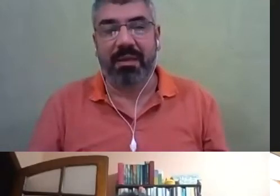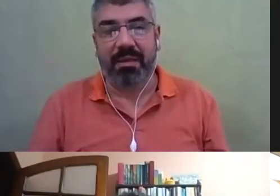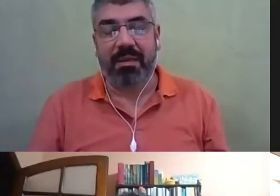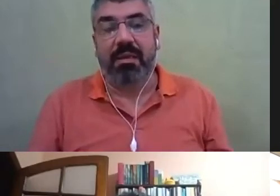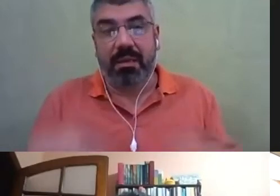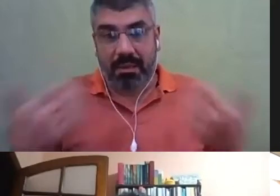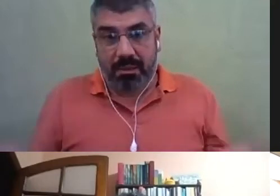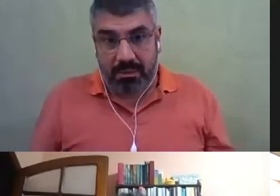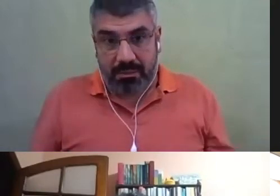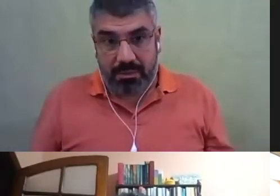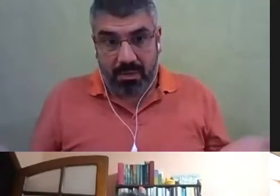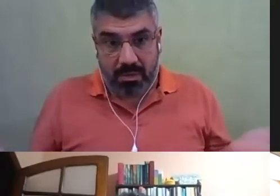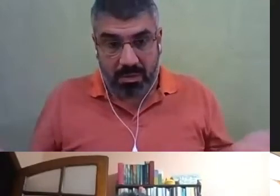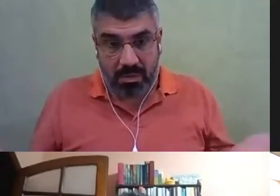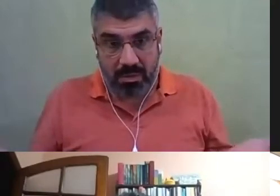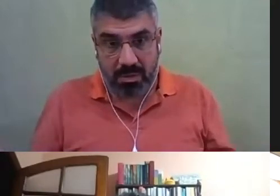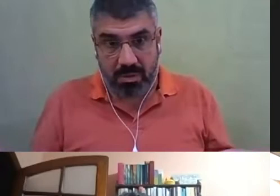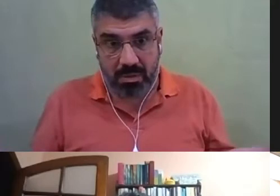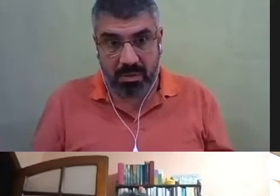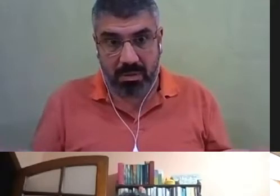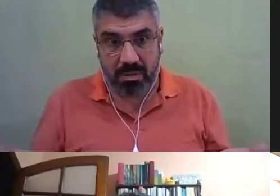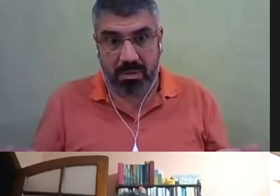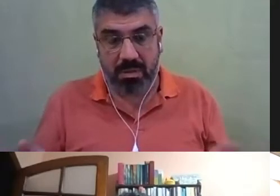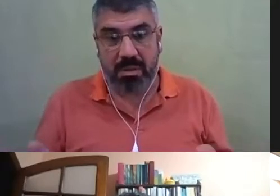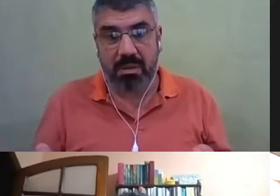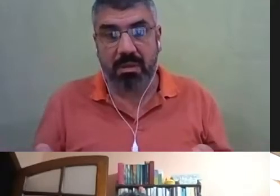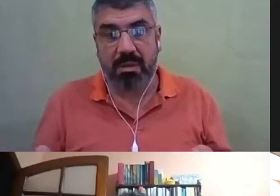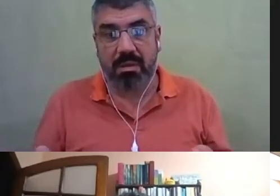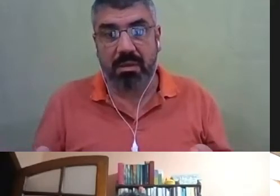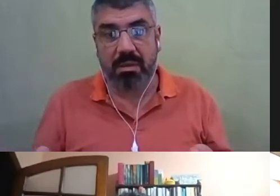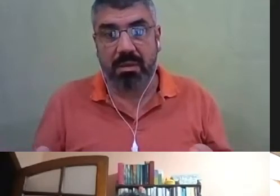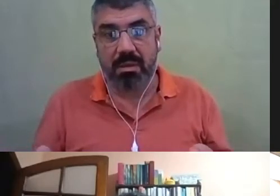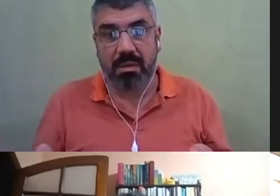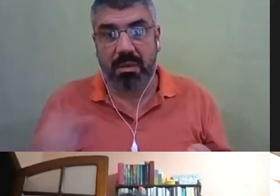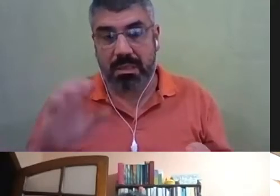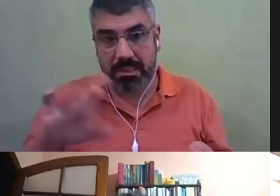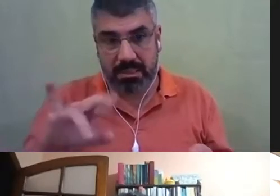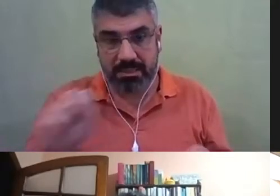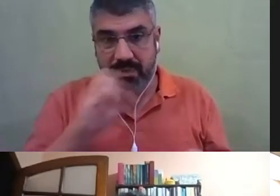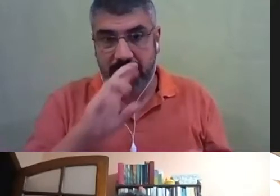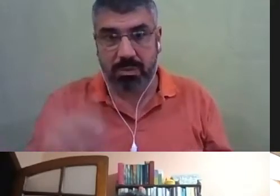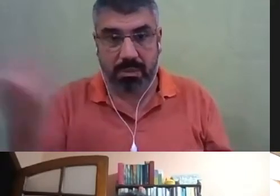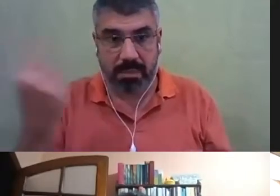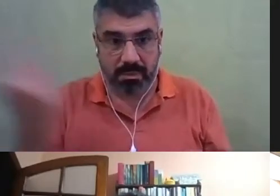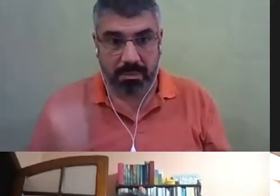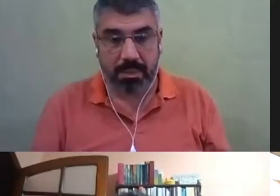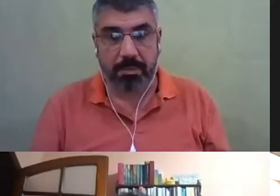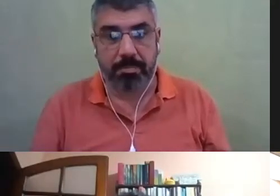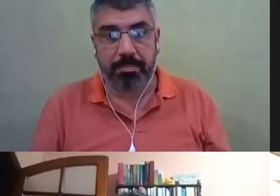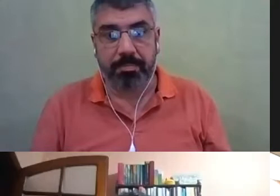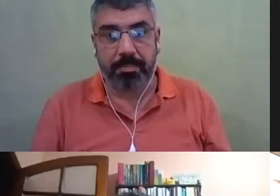Now, firstly, it was Chris, I think I was speaking to before, wasn't it? Yeah, look, yes,